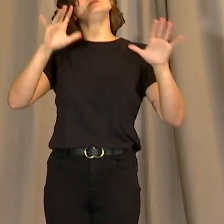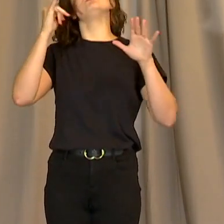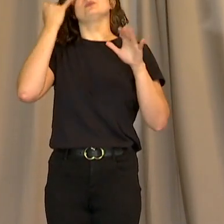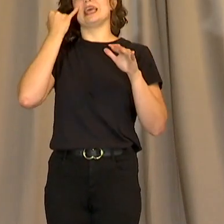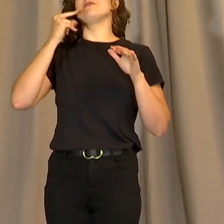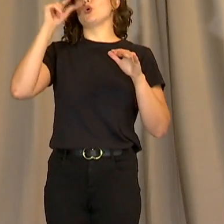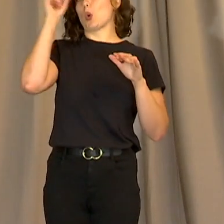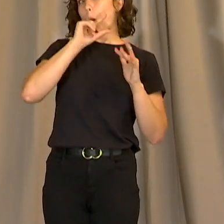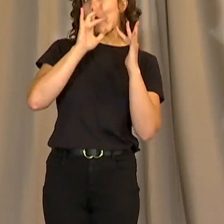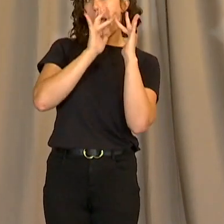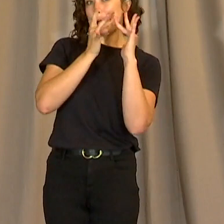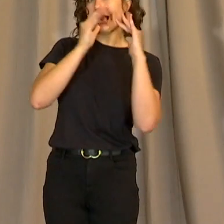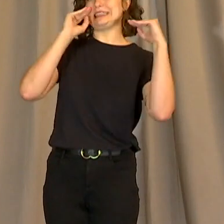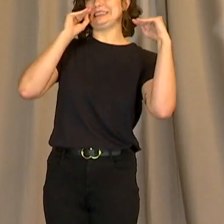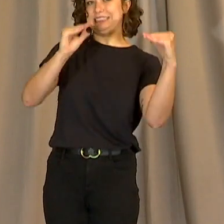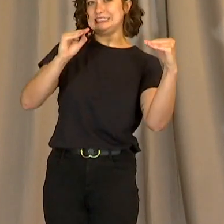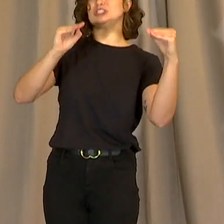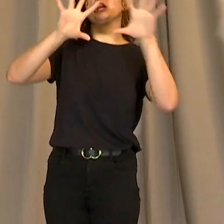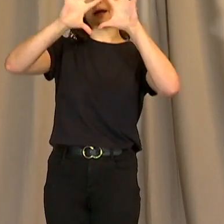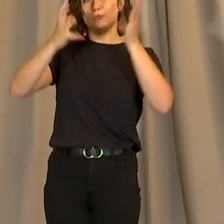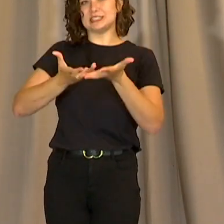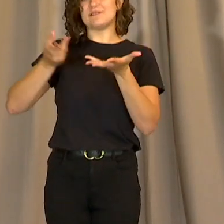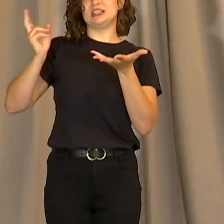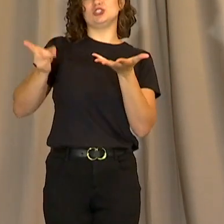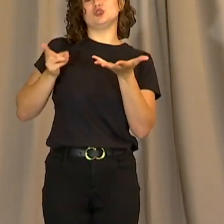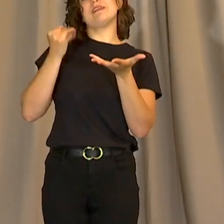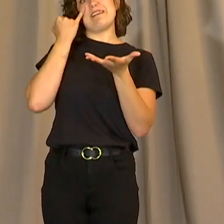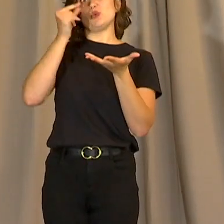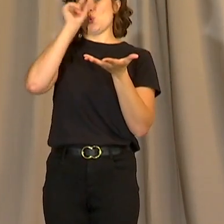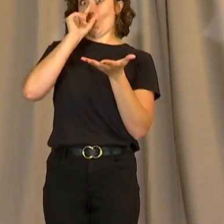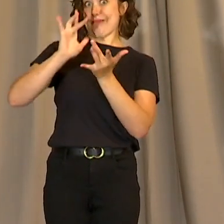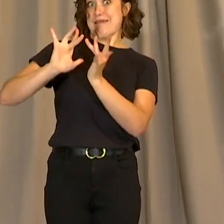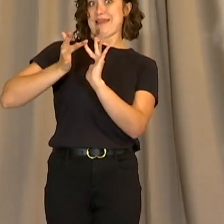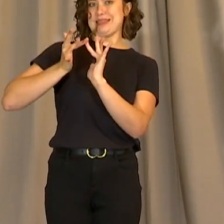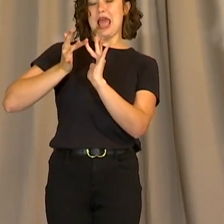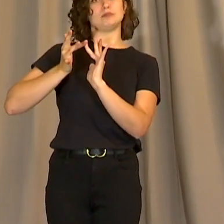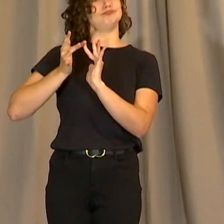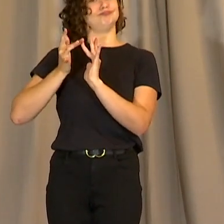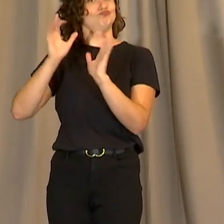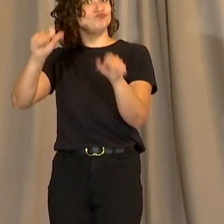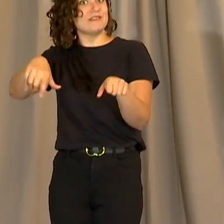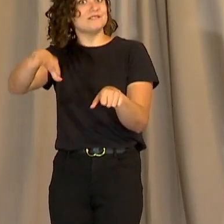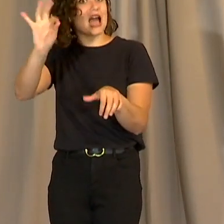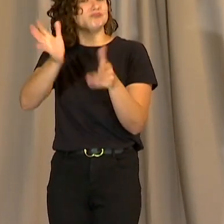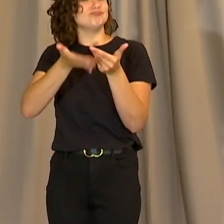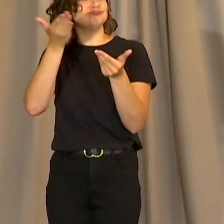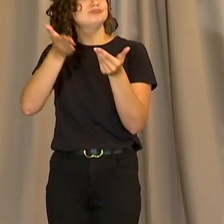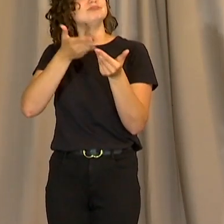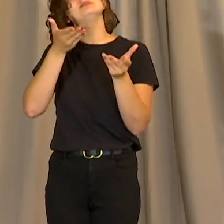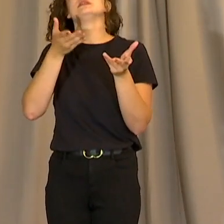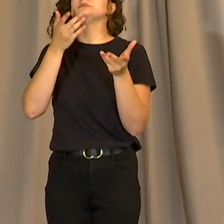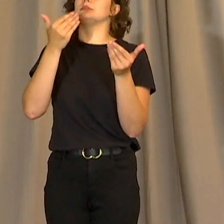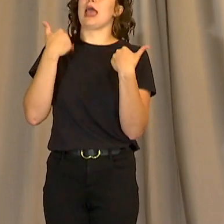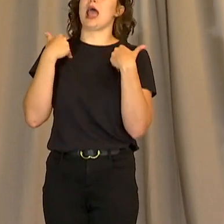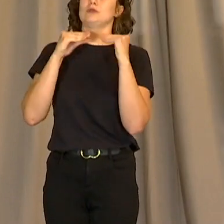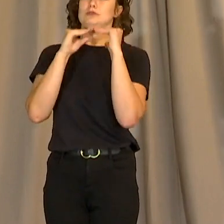Google that, you will find those recordings and the resources. And they allow for the accurate, multiple perspective of